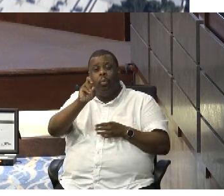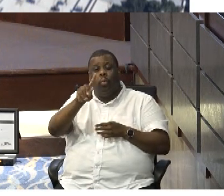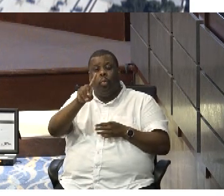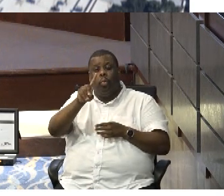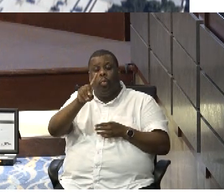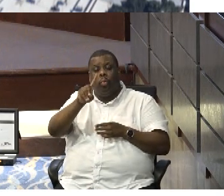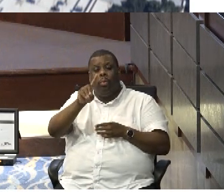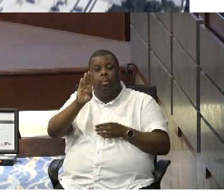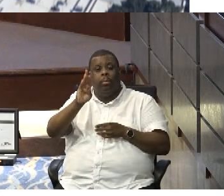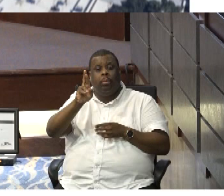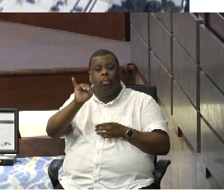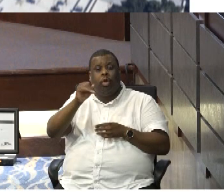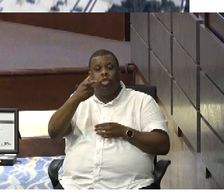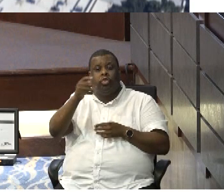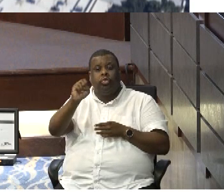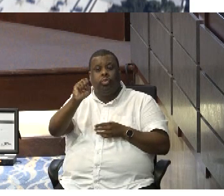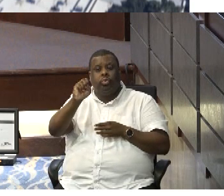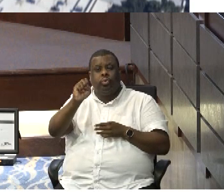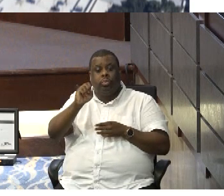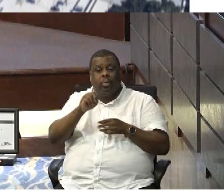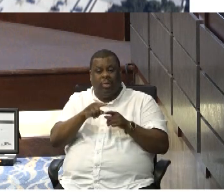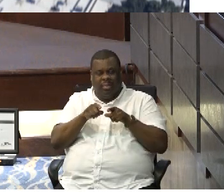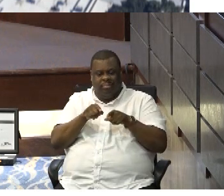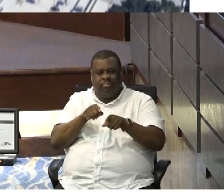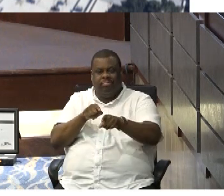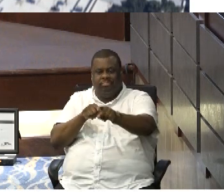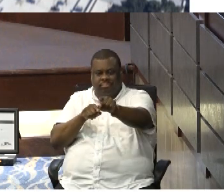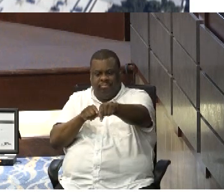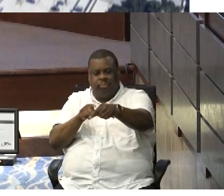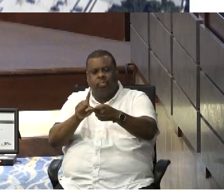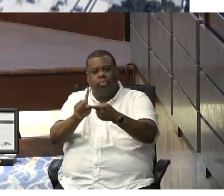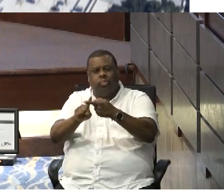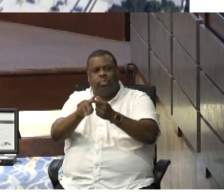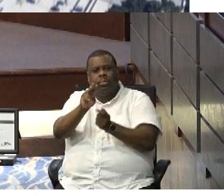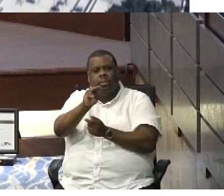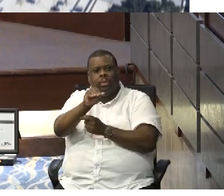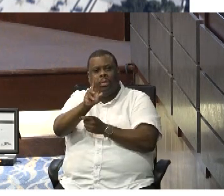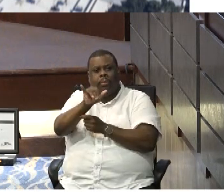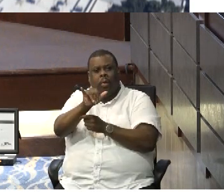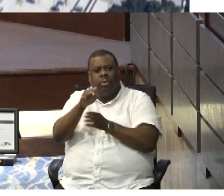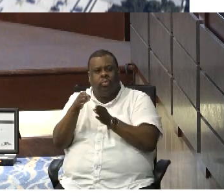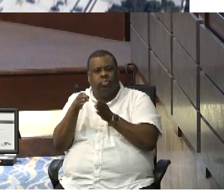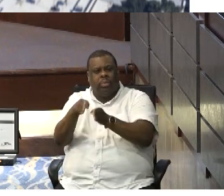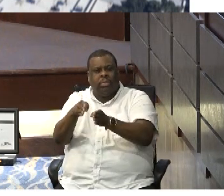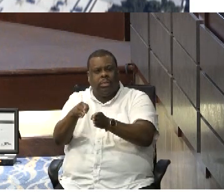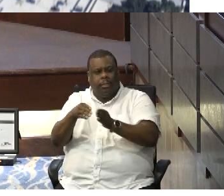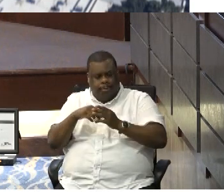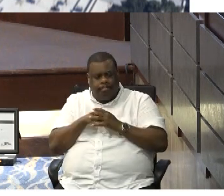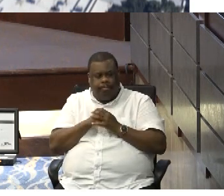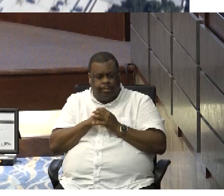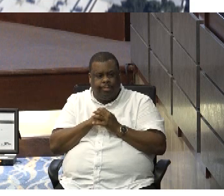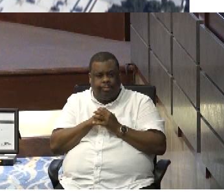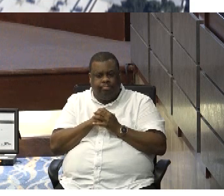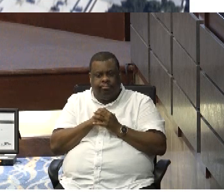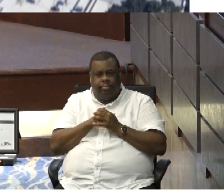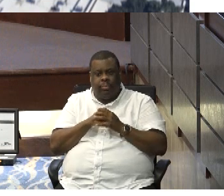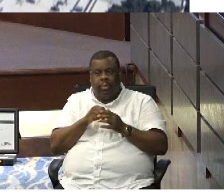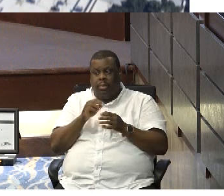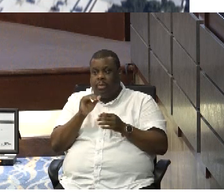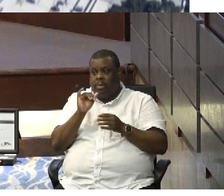joins up to Mary Street, which is directly linked to this site. That is another